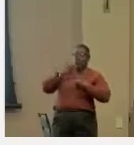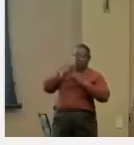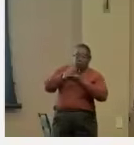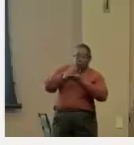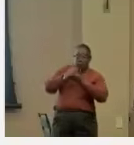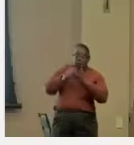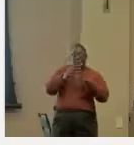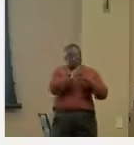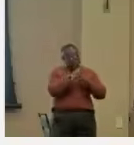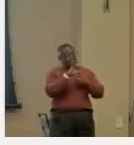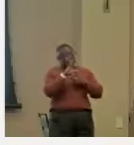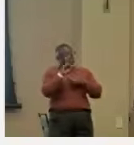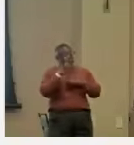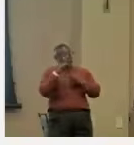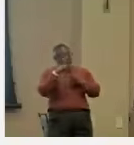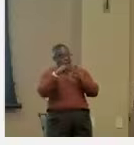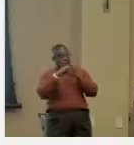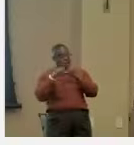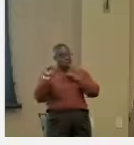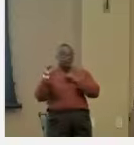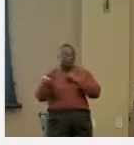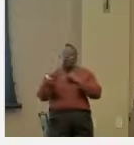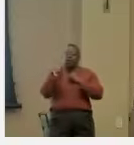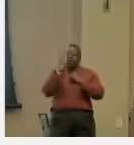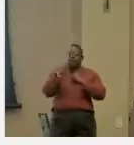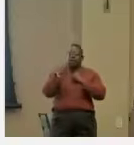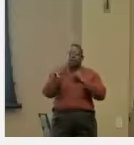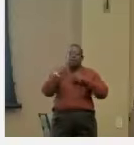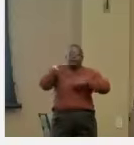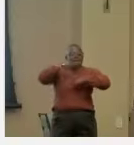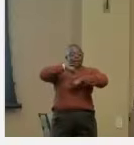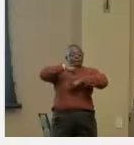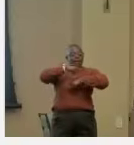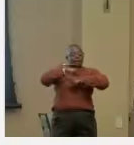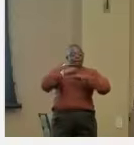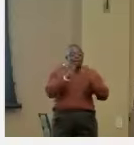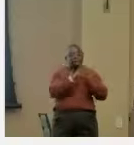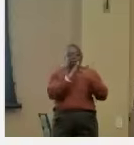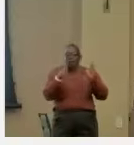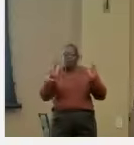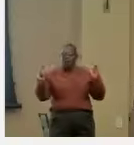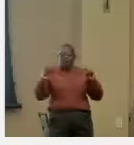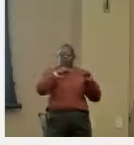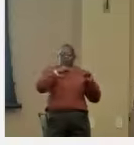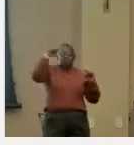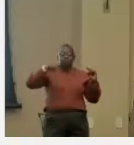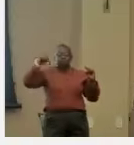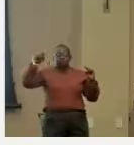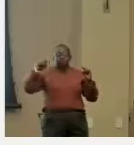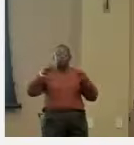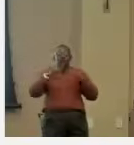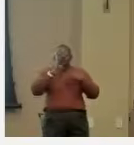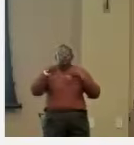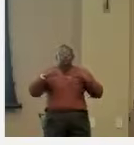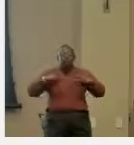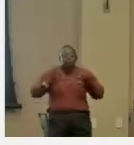received the CAR T cells. And this is looking over time. The results show that all